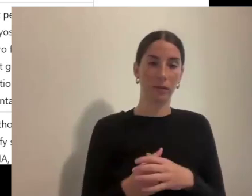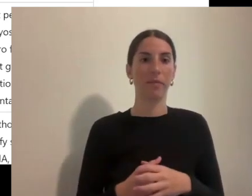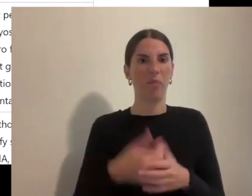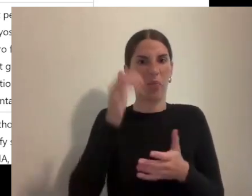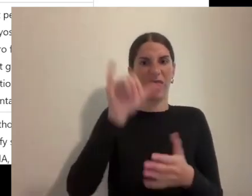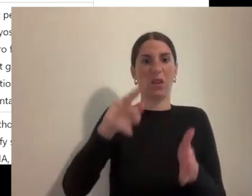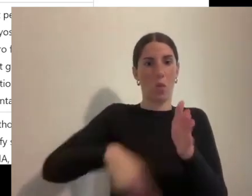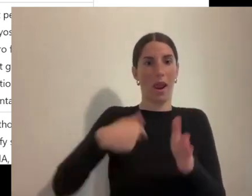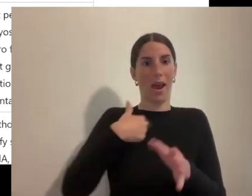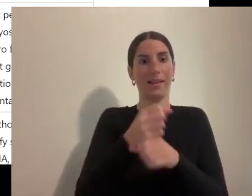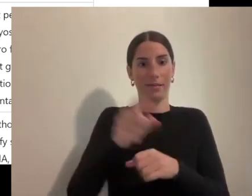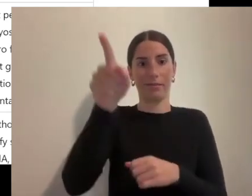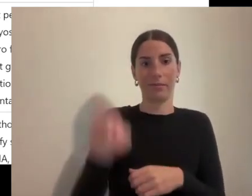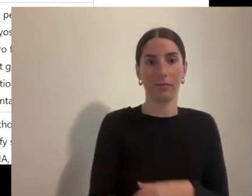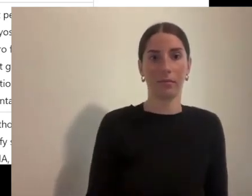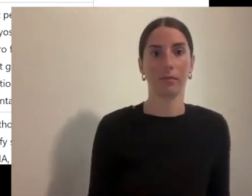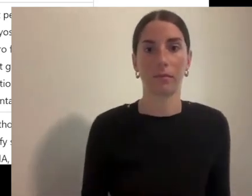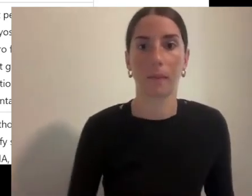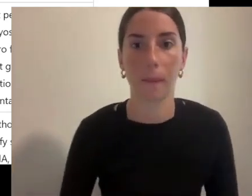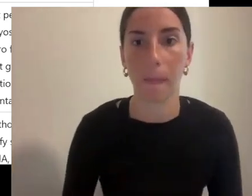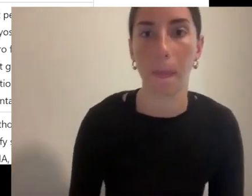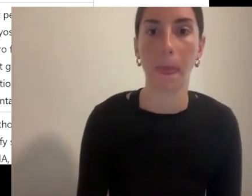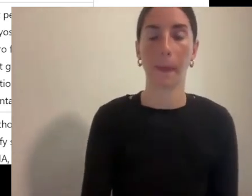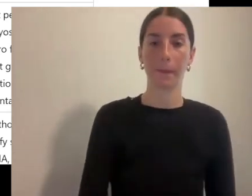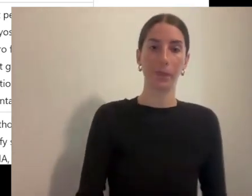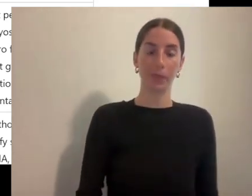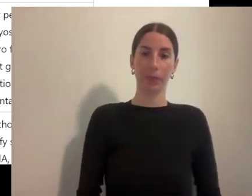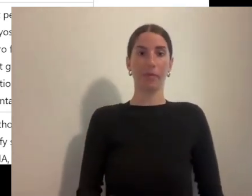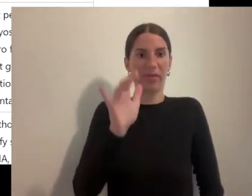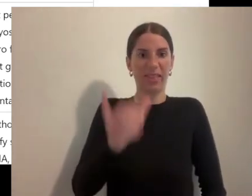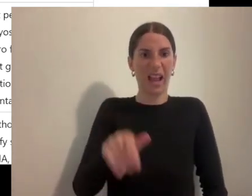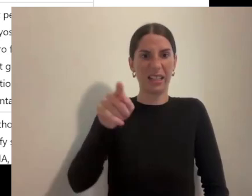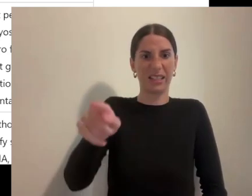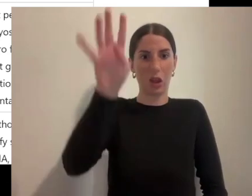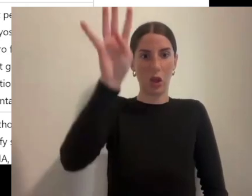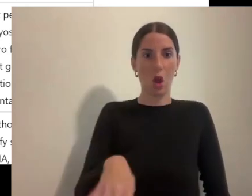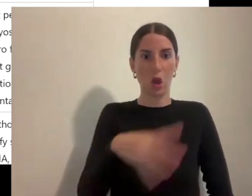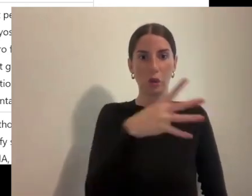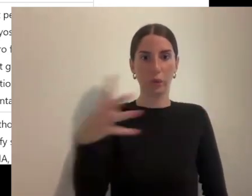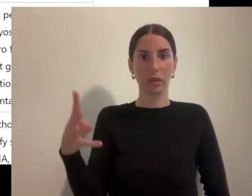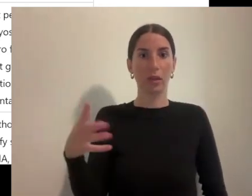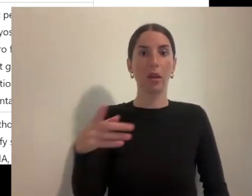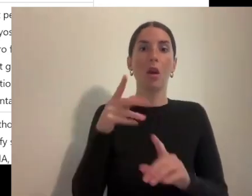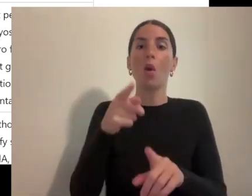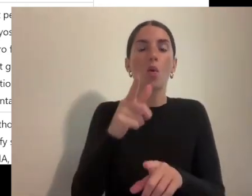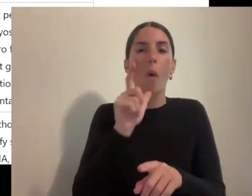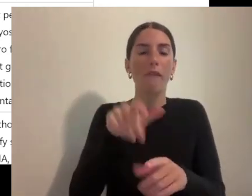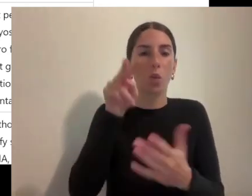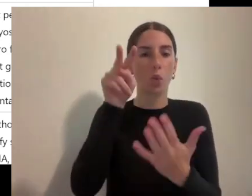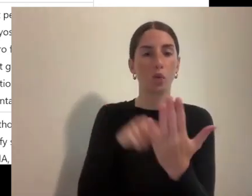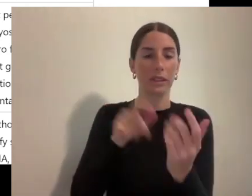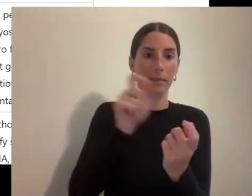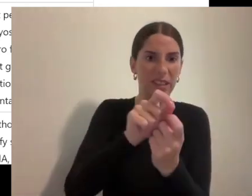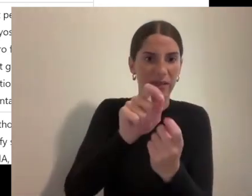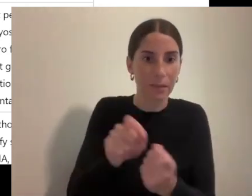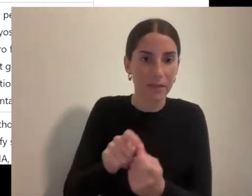sorry. This is what I get. This is the glossary. We're not going to look at the specifics of the glossary, but look at how there is